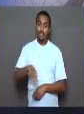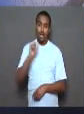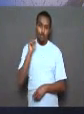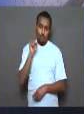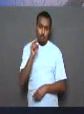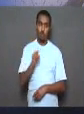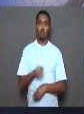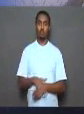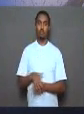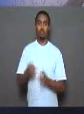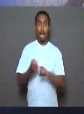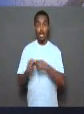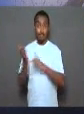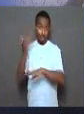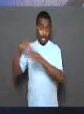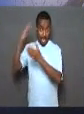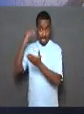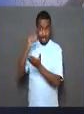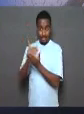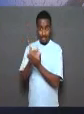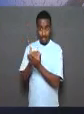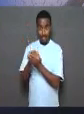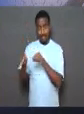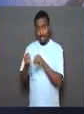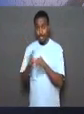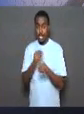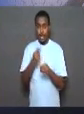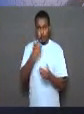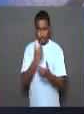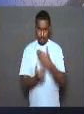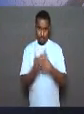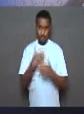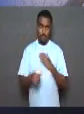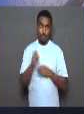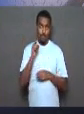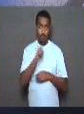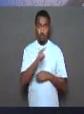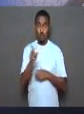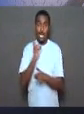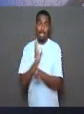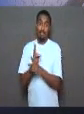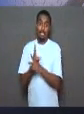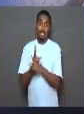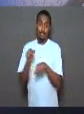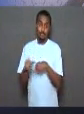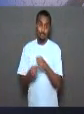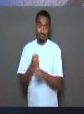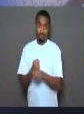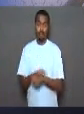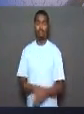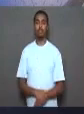Please find your partner from the last activity and brainstorm some of your expectations.